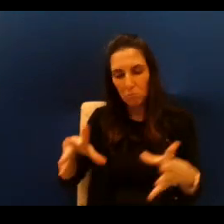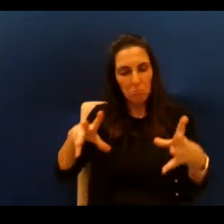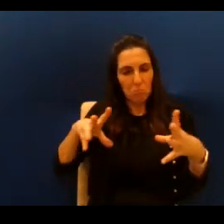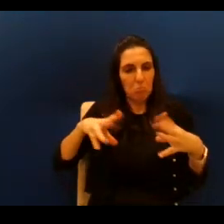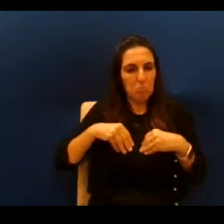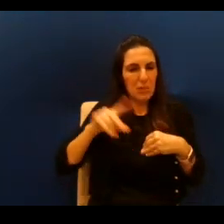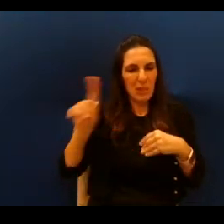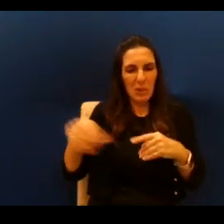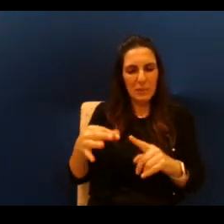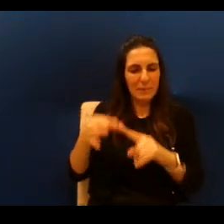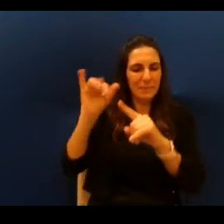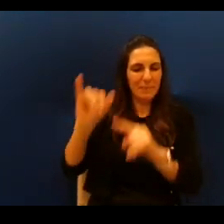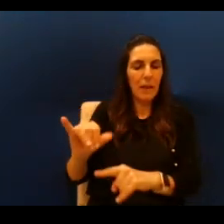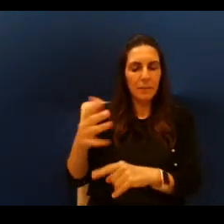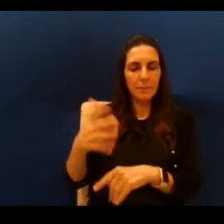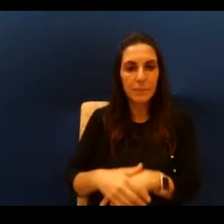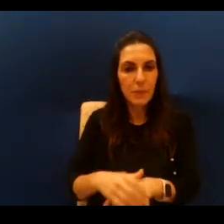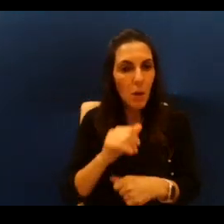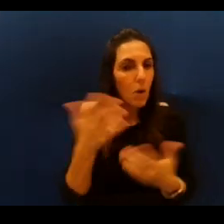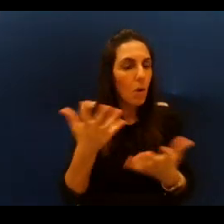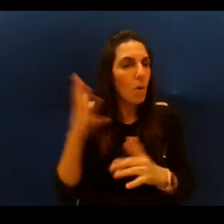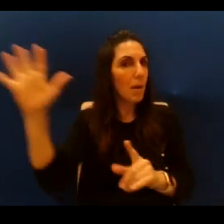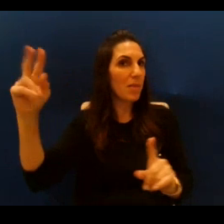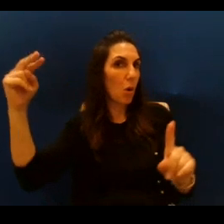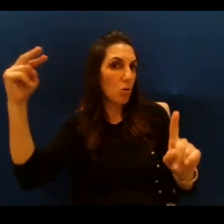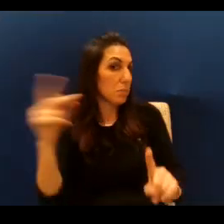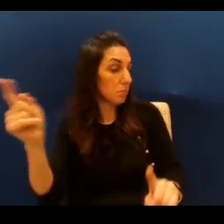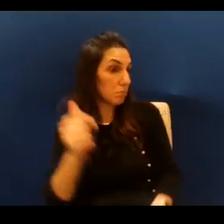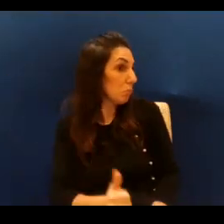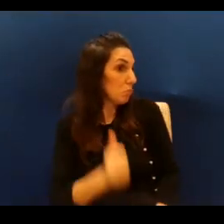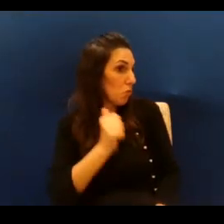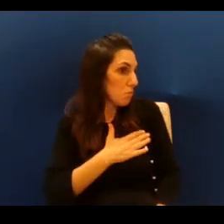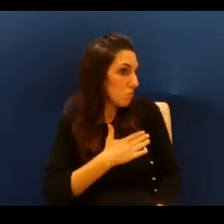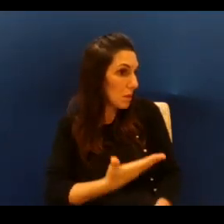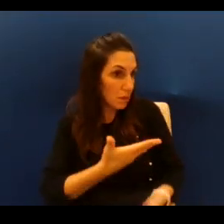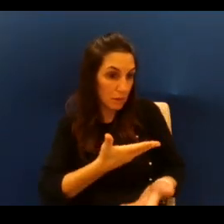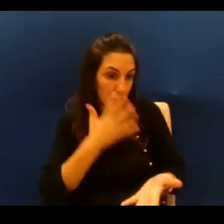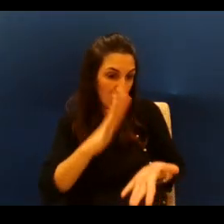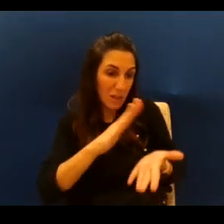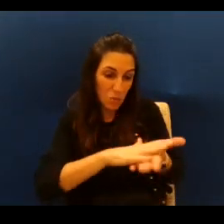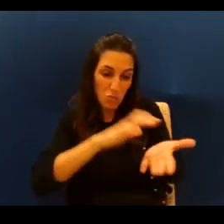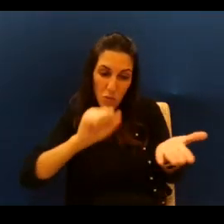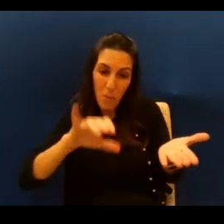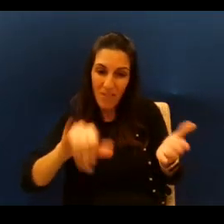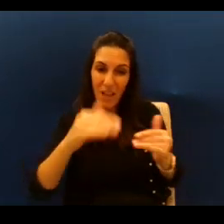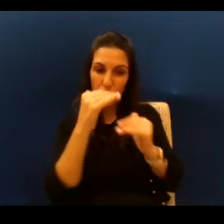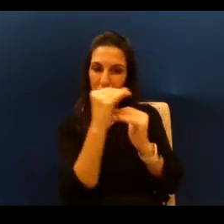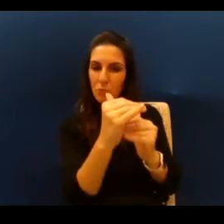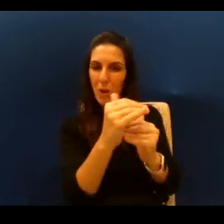so what's their position after conversation? Are they not willing to remove that restriction?